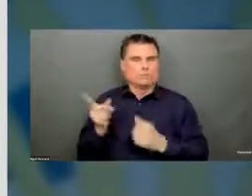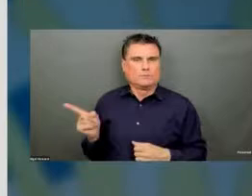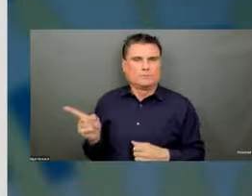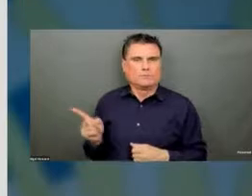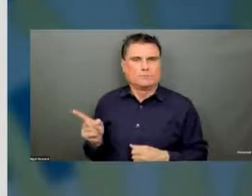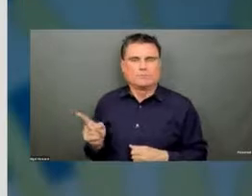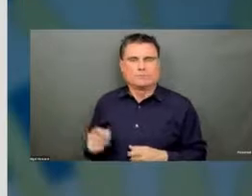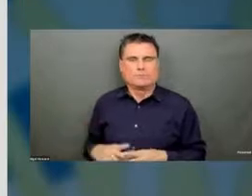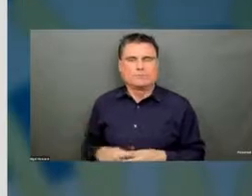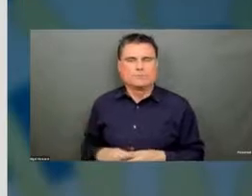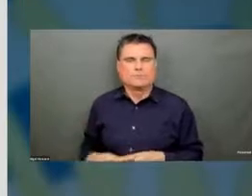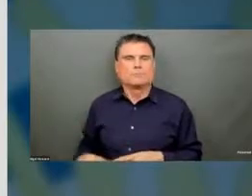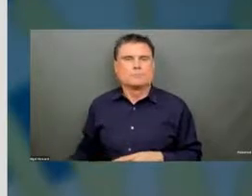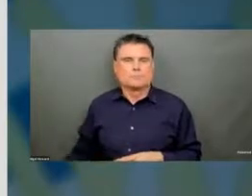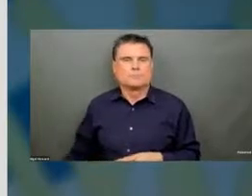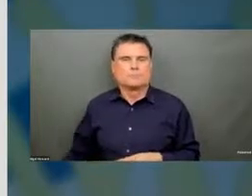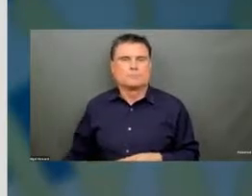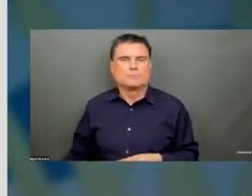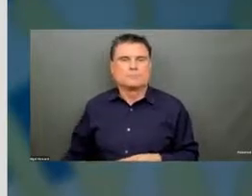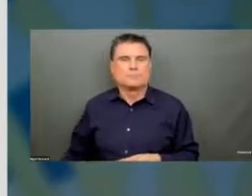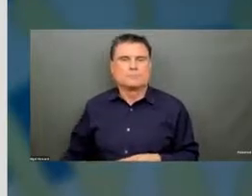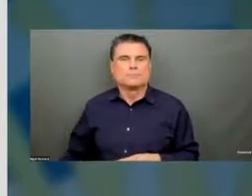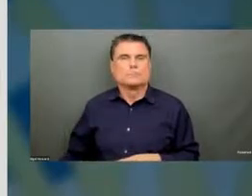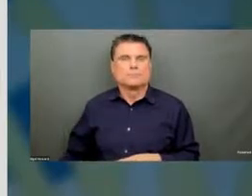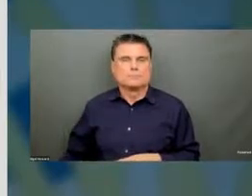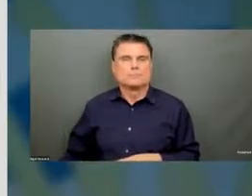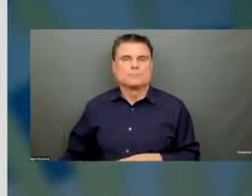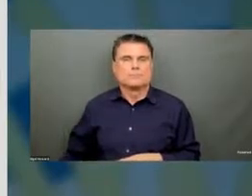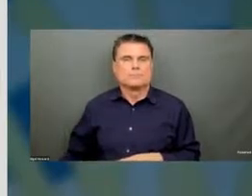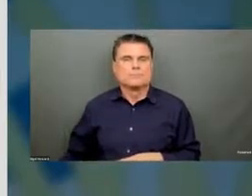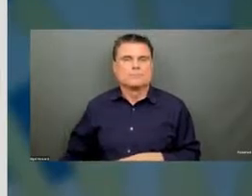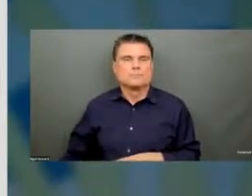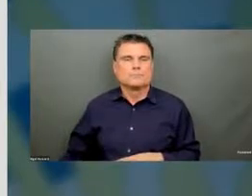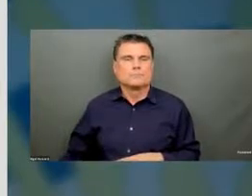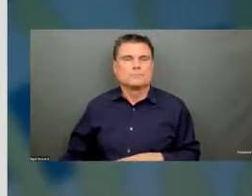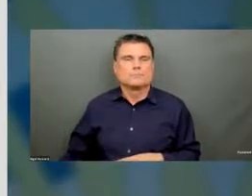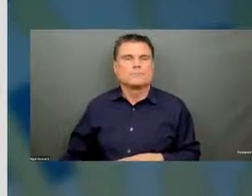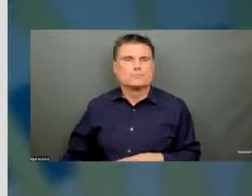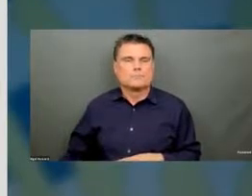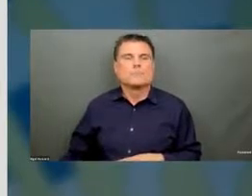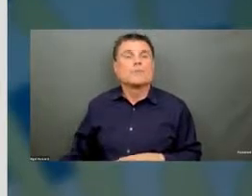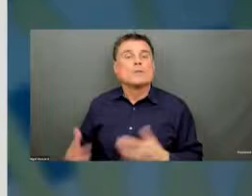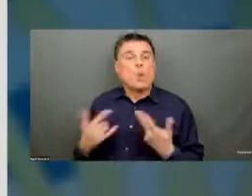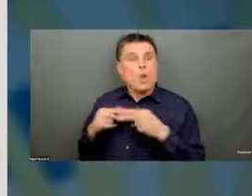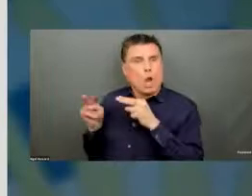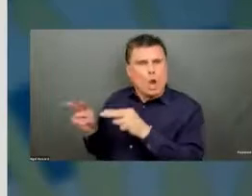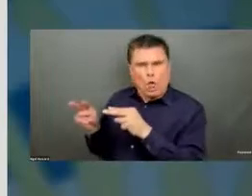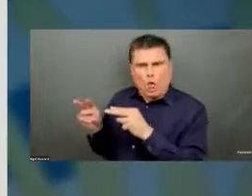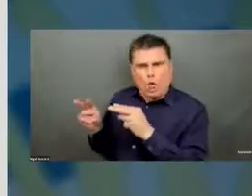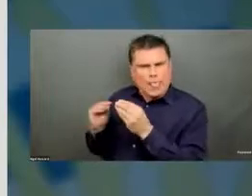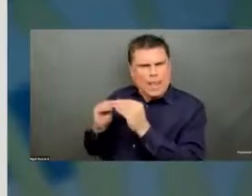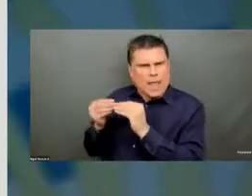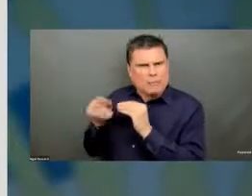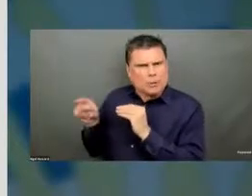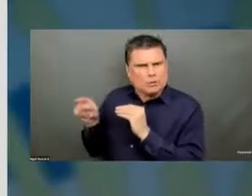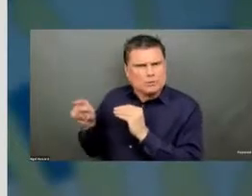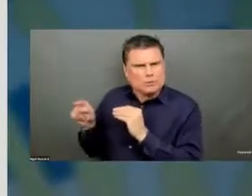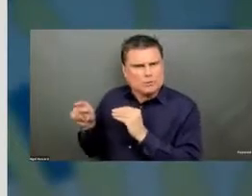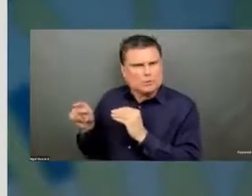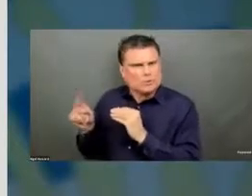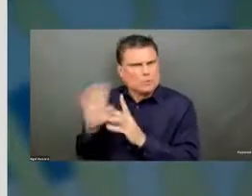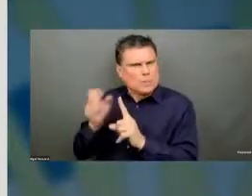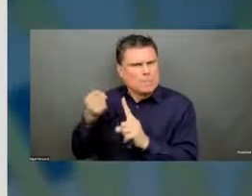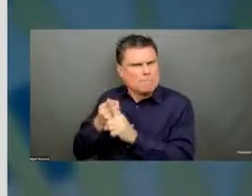and we worry will have an impact on our pandemic for the next period of time are